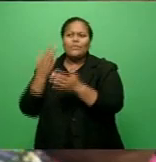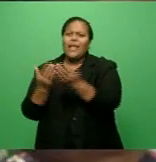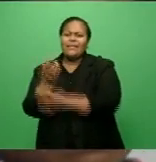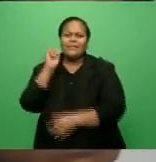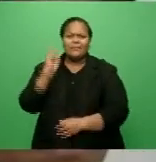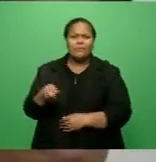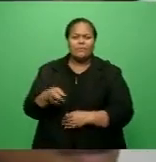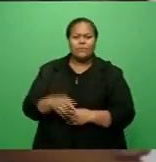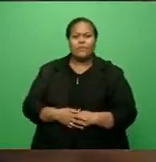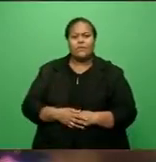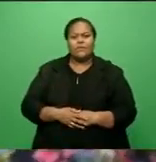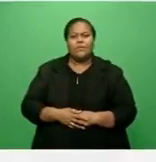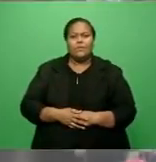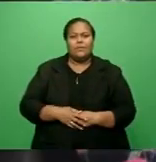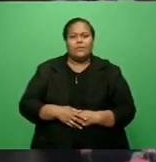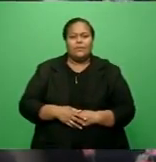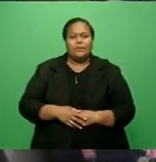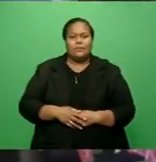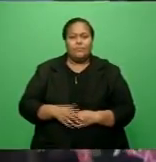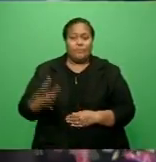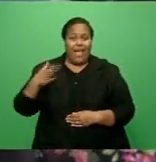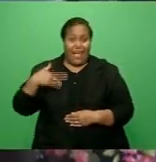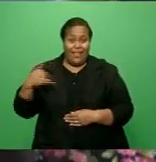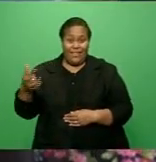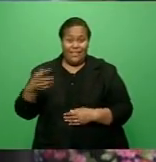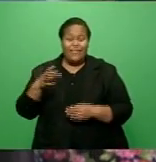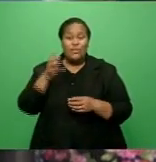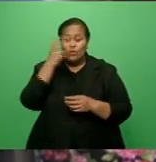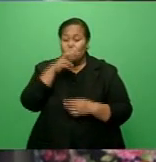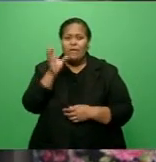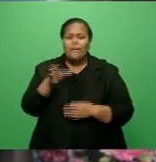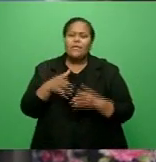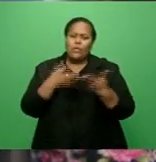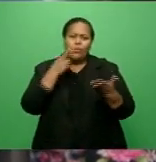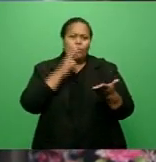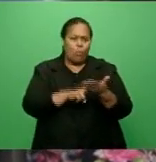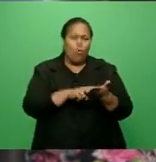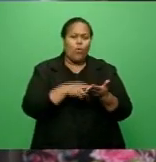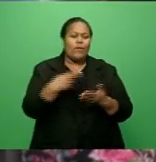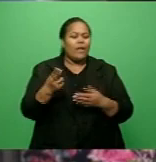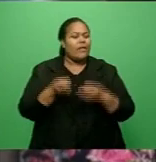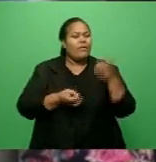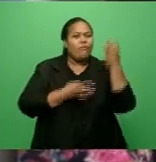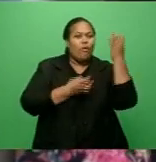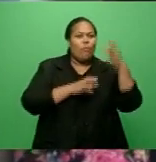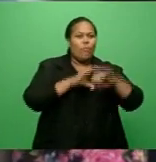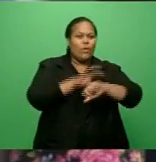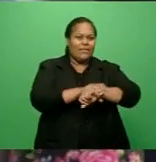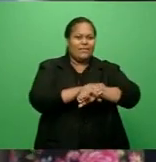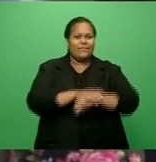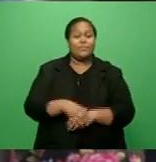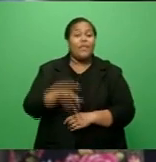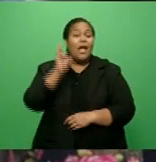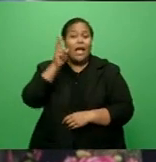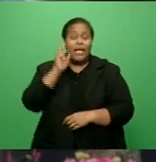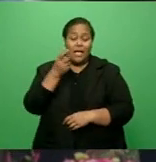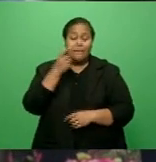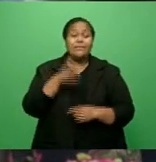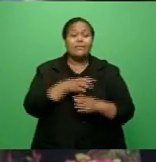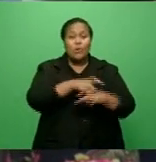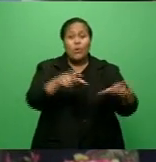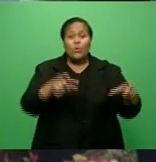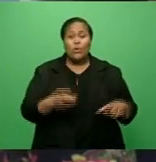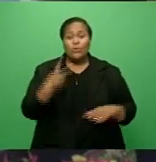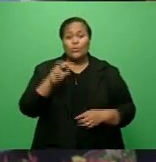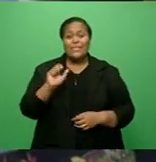The health inspector reported the matter to the supervising officer, who then informed police. The case will be called again on the 27th of